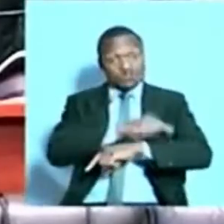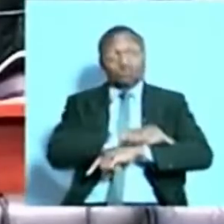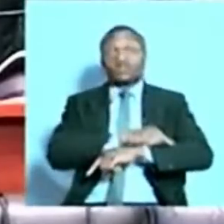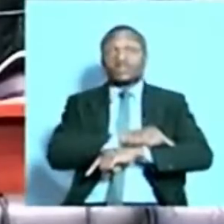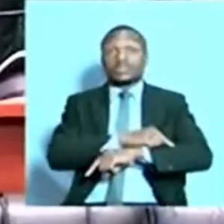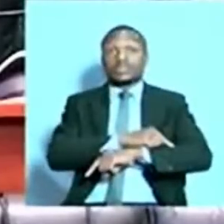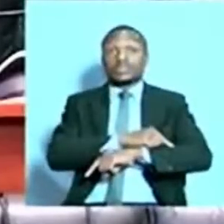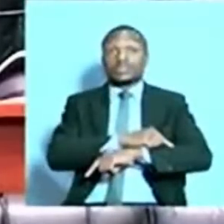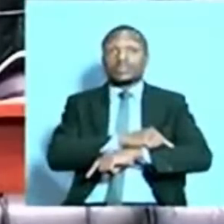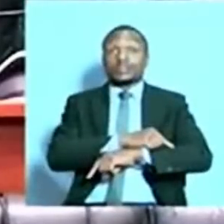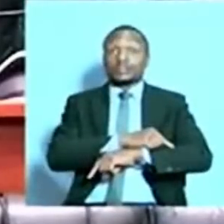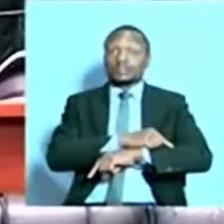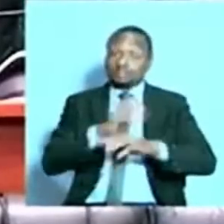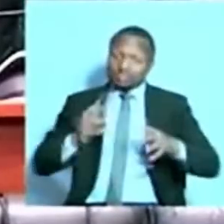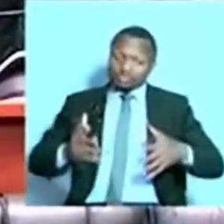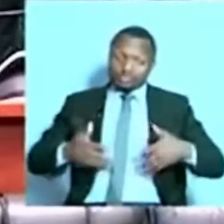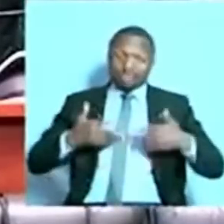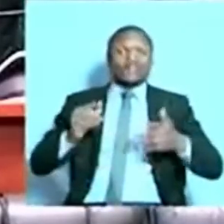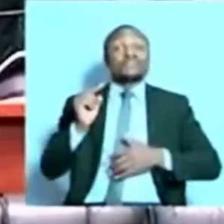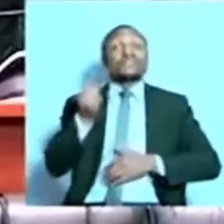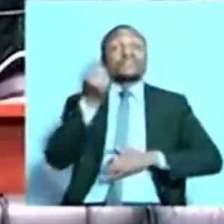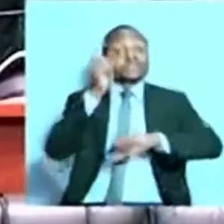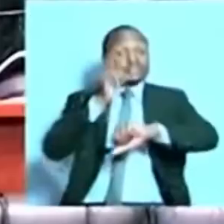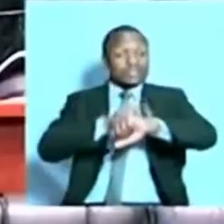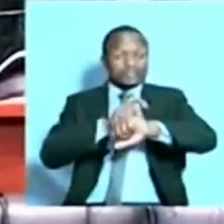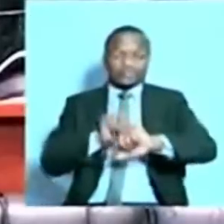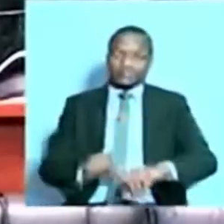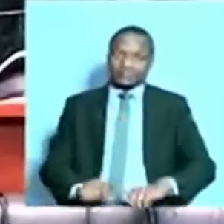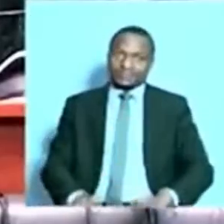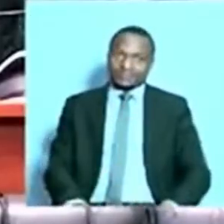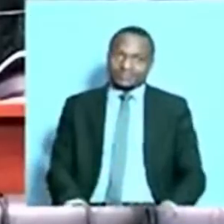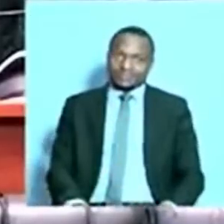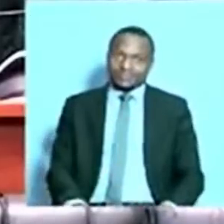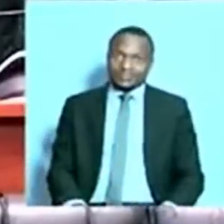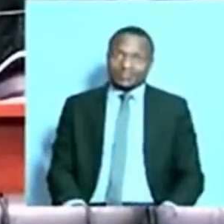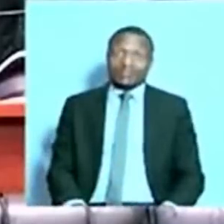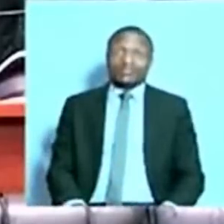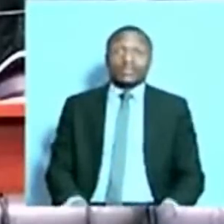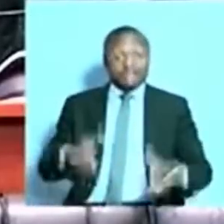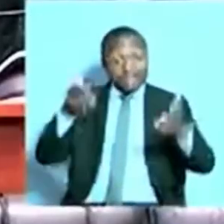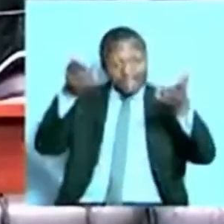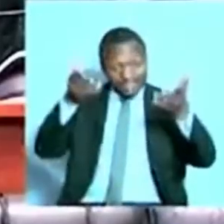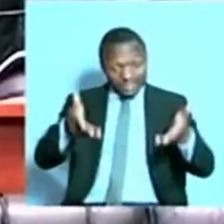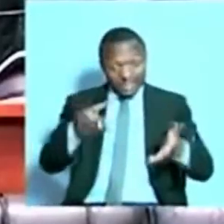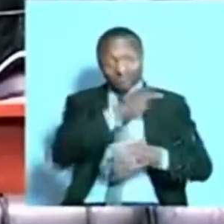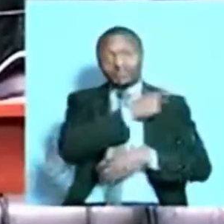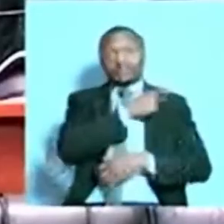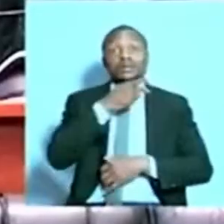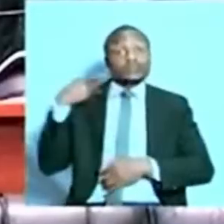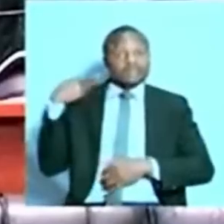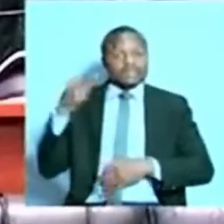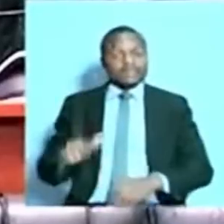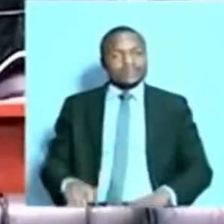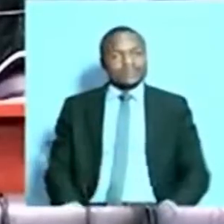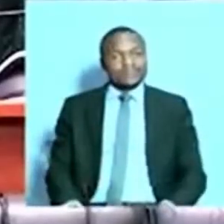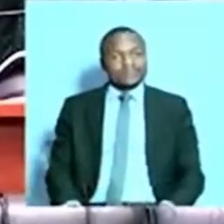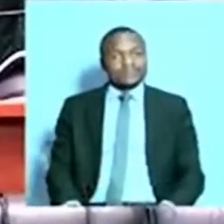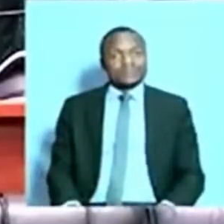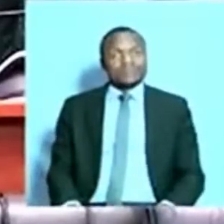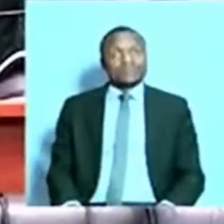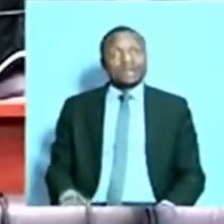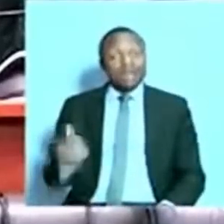elated that for the first time on the floor of this House,